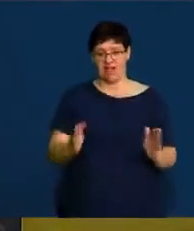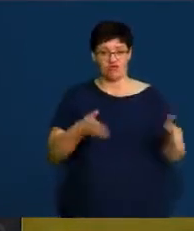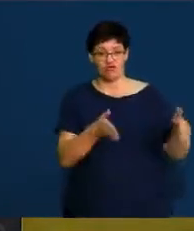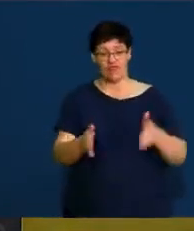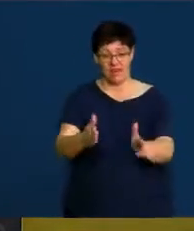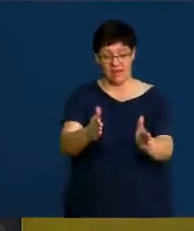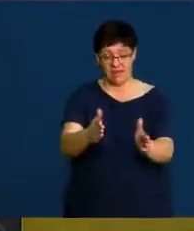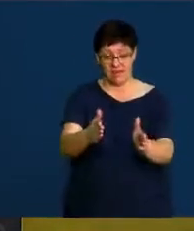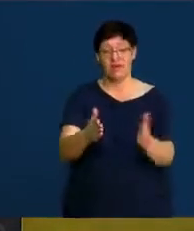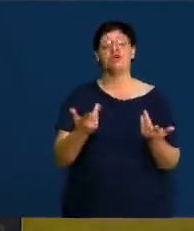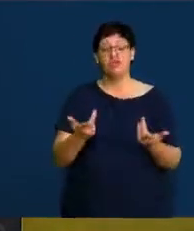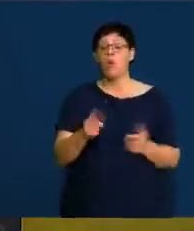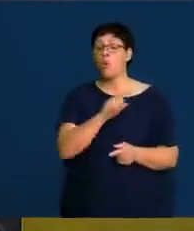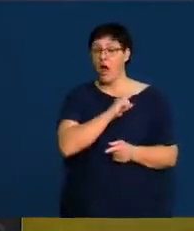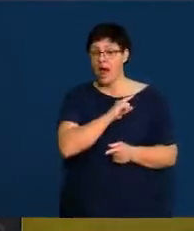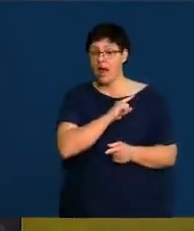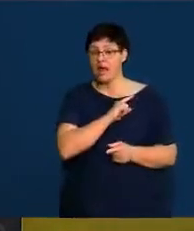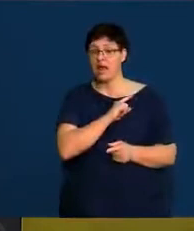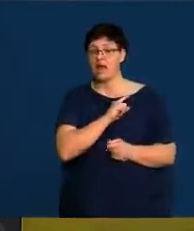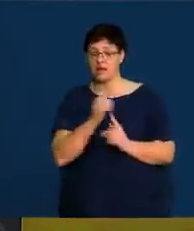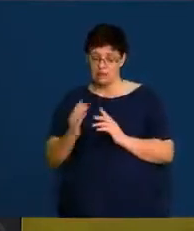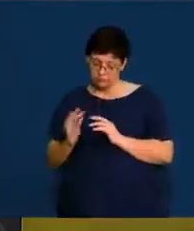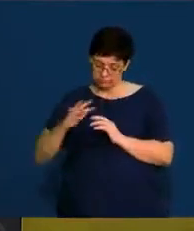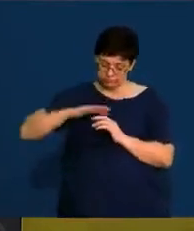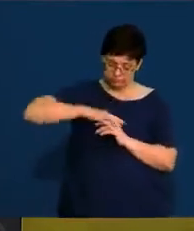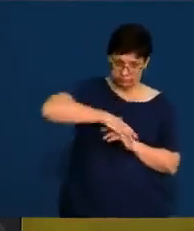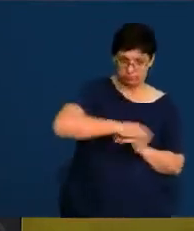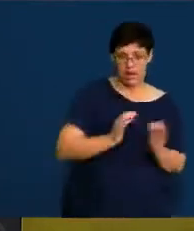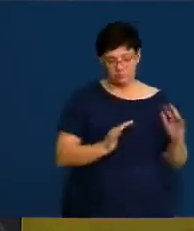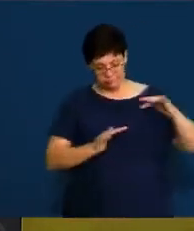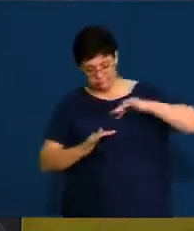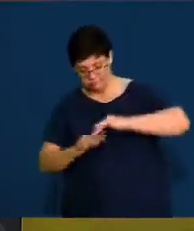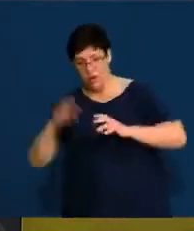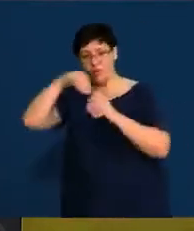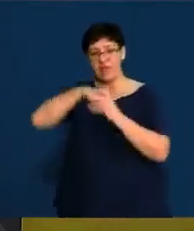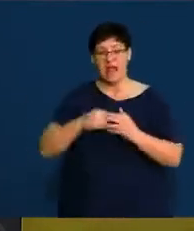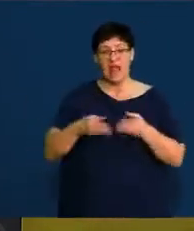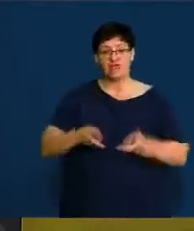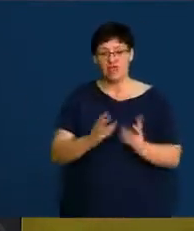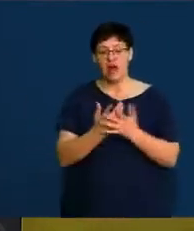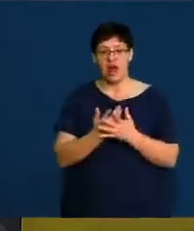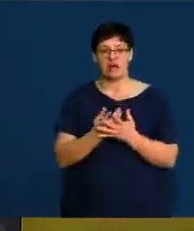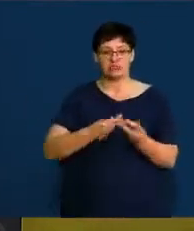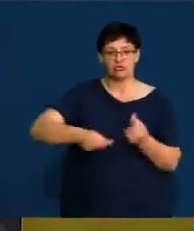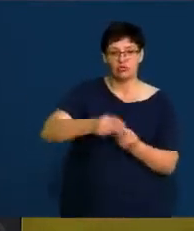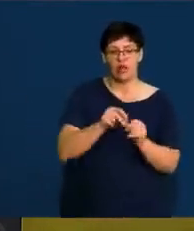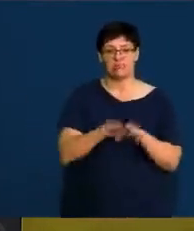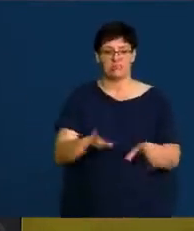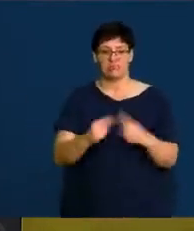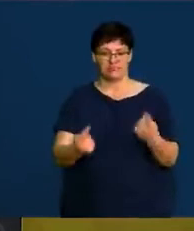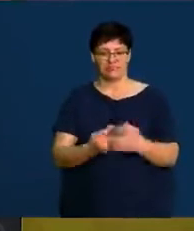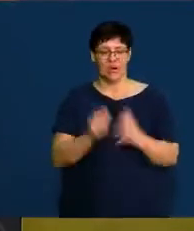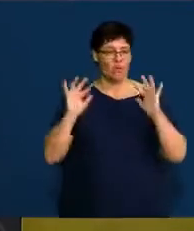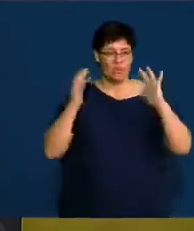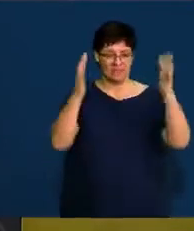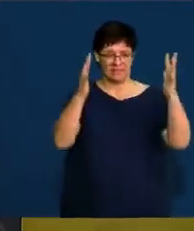in order so that no encroachment can occur into that river system in the form of soil erosion. Well done,